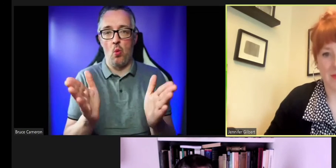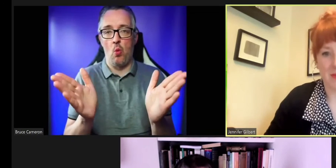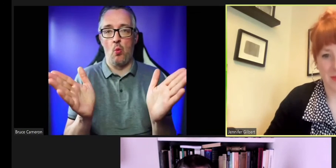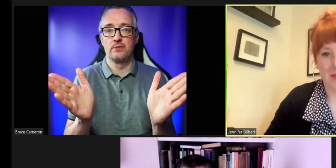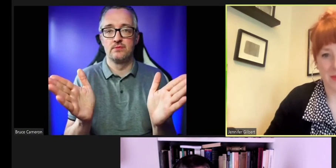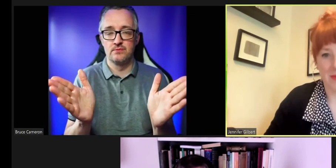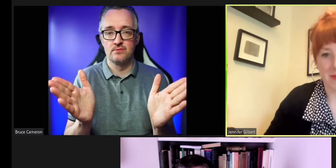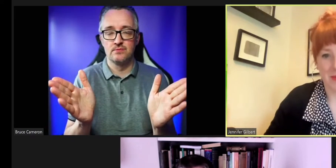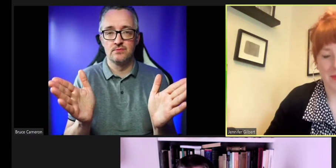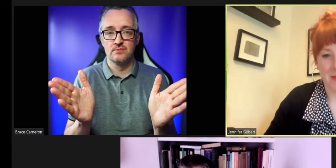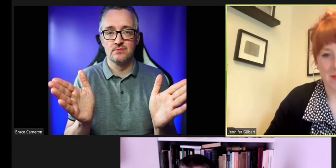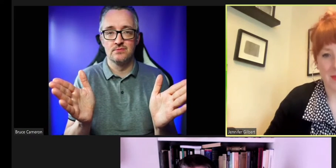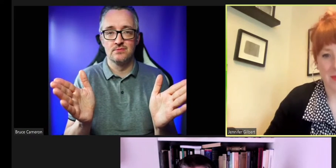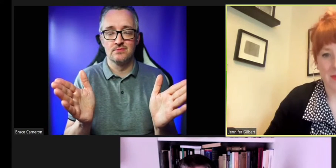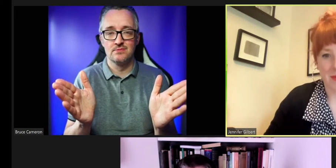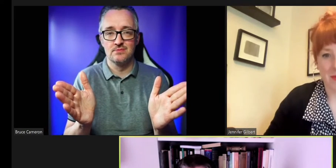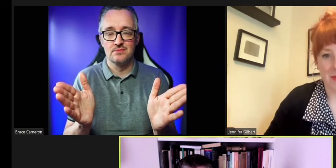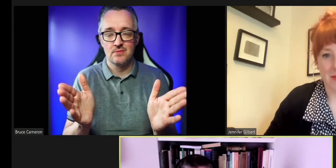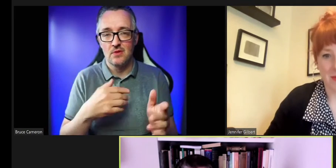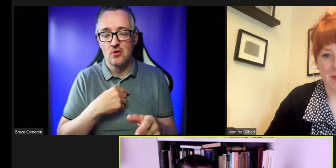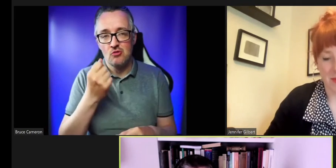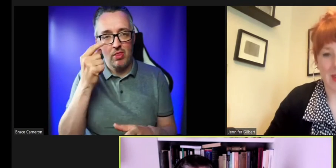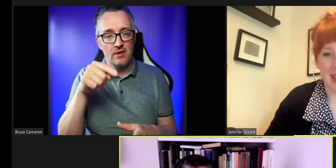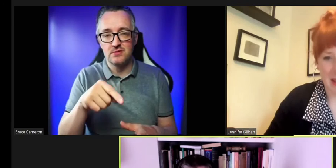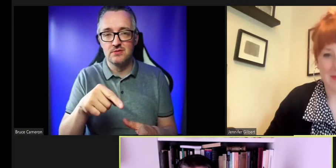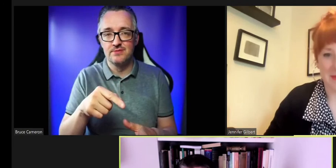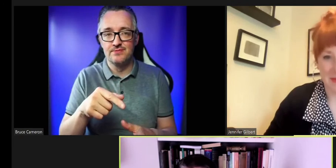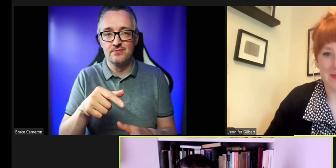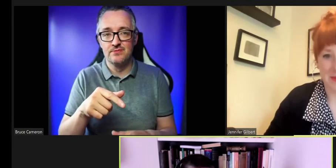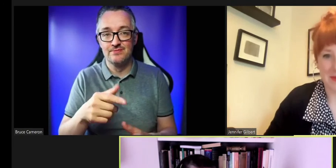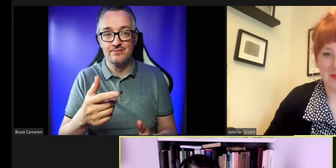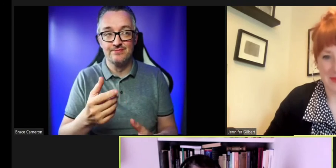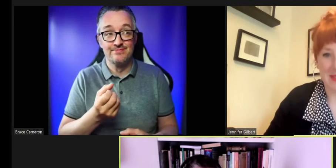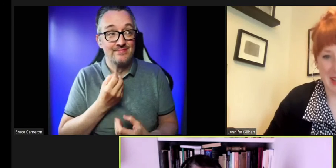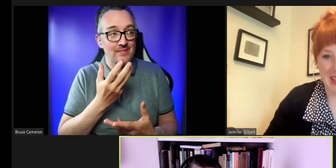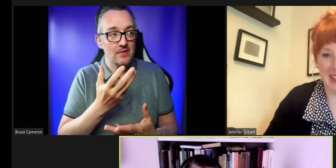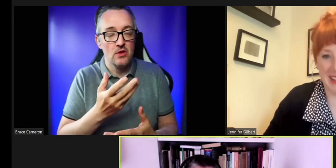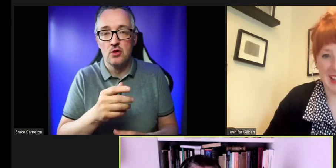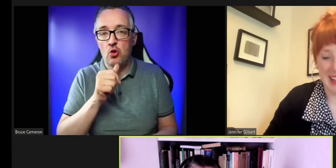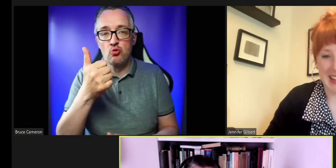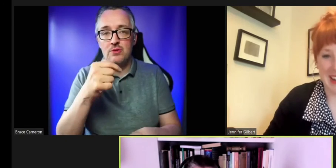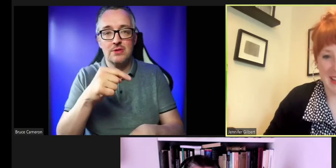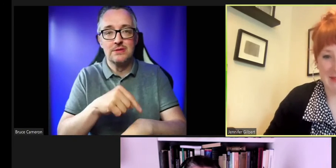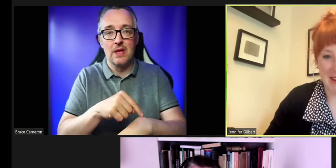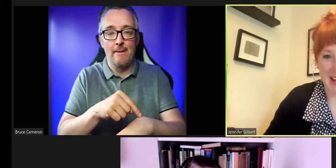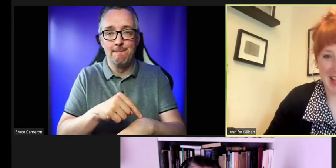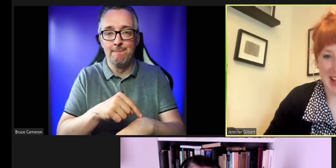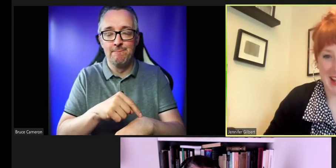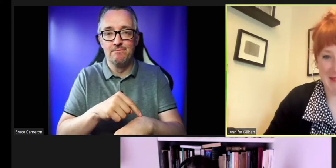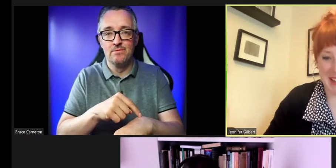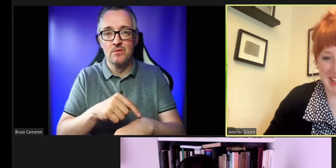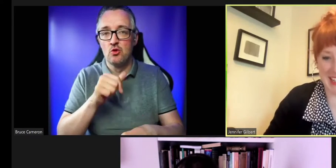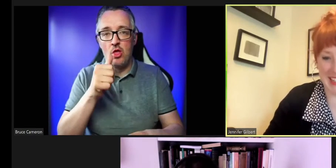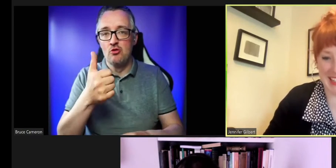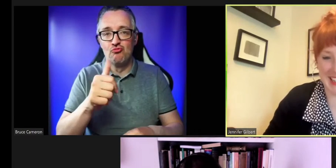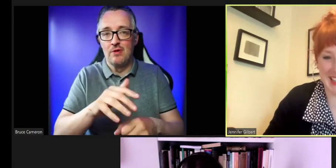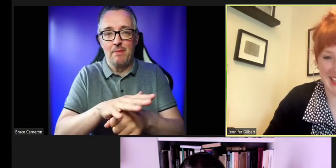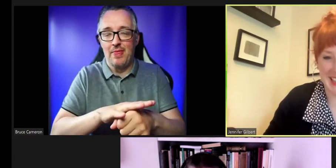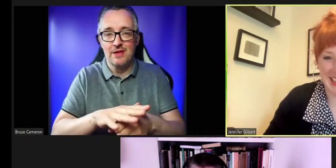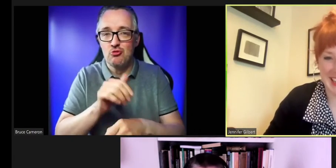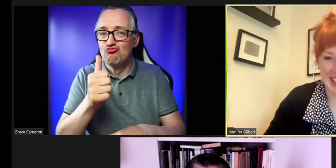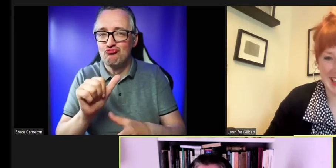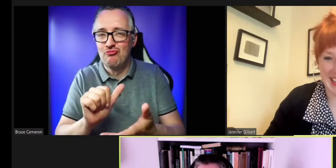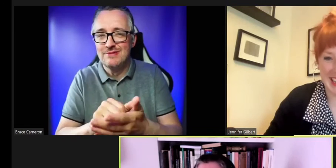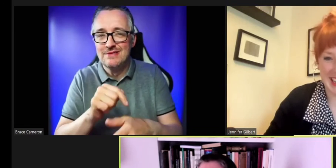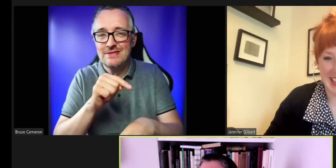it, without realizing that it actually wasn't a good moment or. Yeah. You know, it just wasn't appropriate. Not the right time.